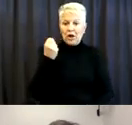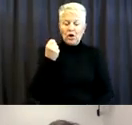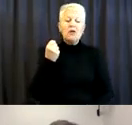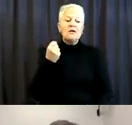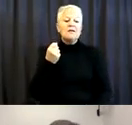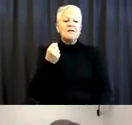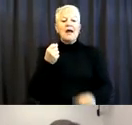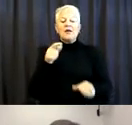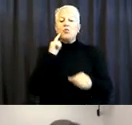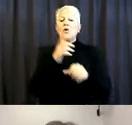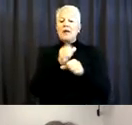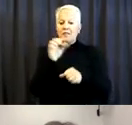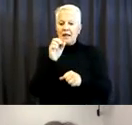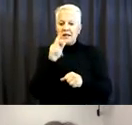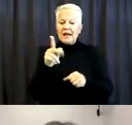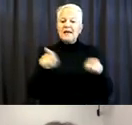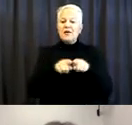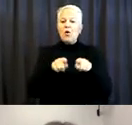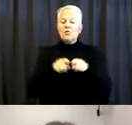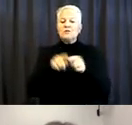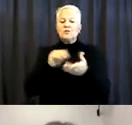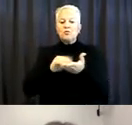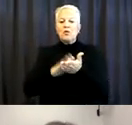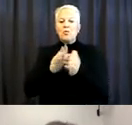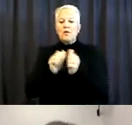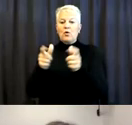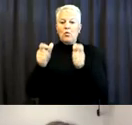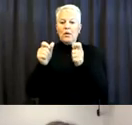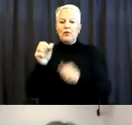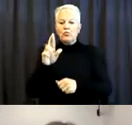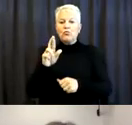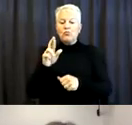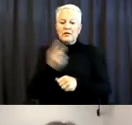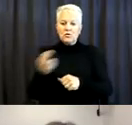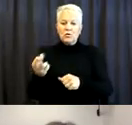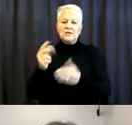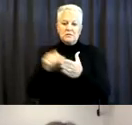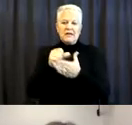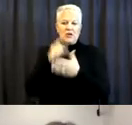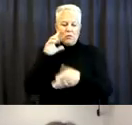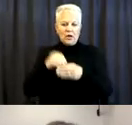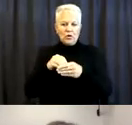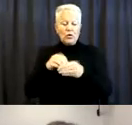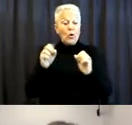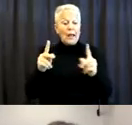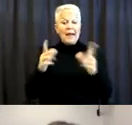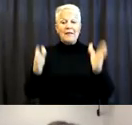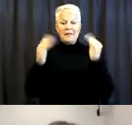on this link, and it's also notated on the quick resource page that I'm including. Okay, can we go to the next